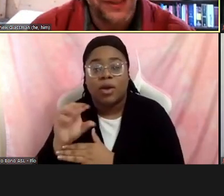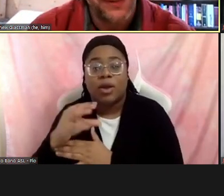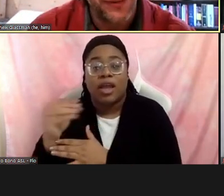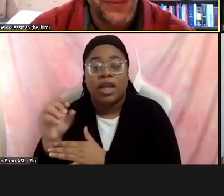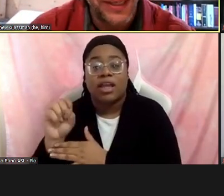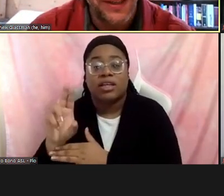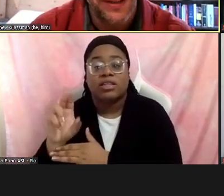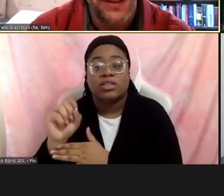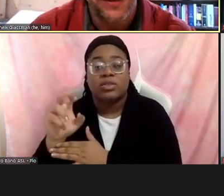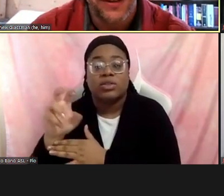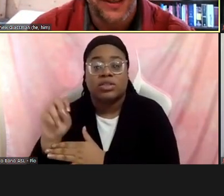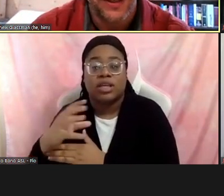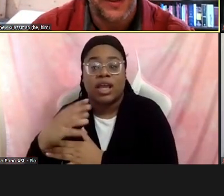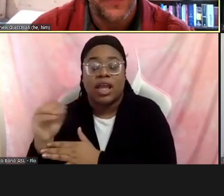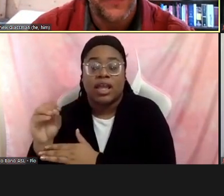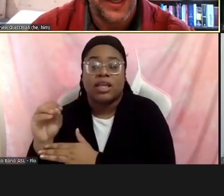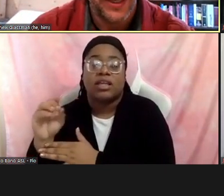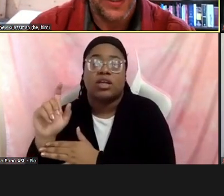Tori, for being here.